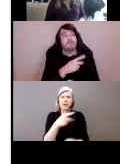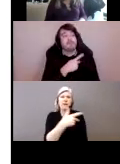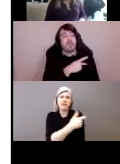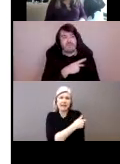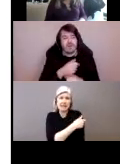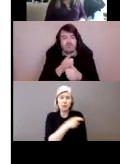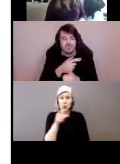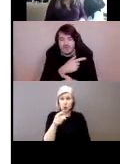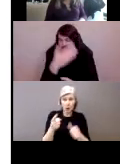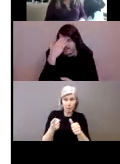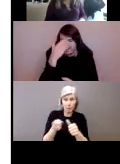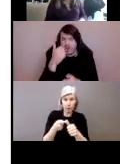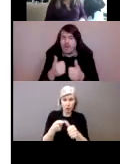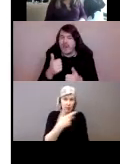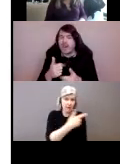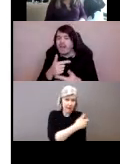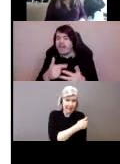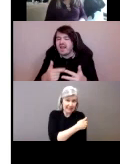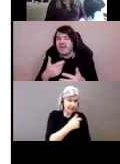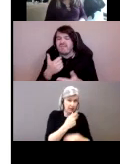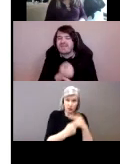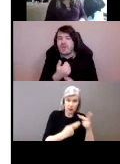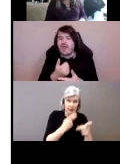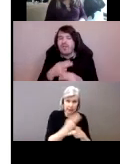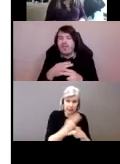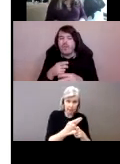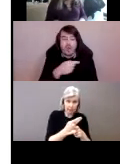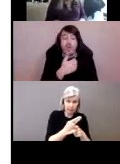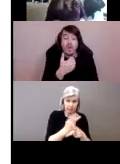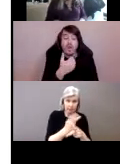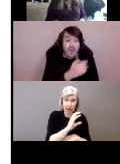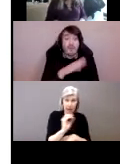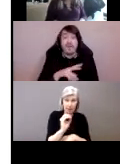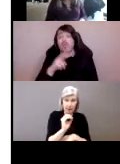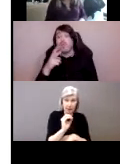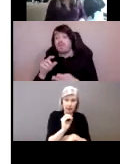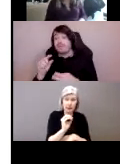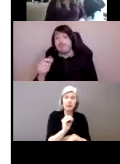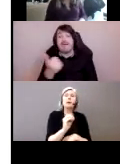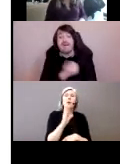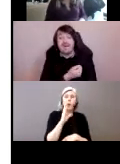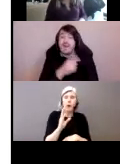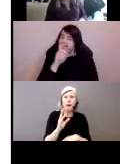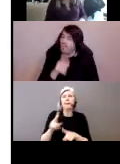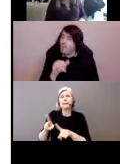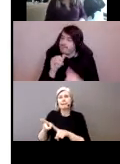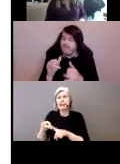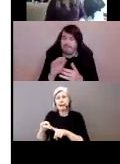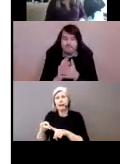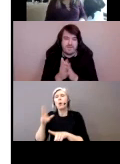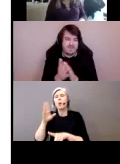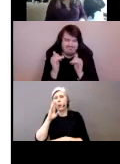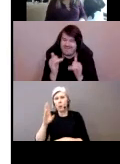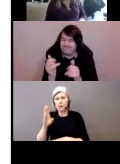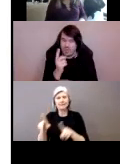And in terms of availability of that vaccine to ensure that you're getting the same one, that's a logistic issue